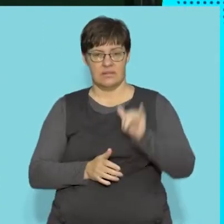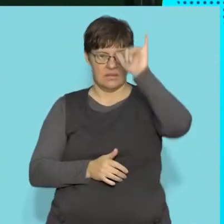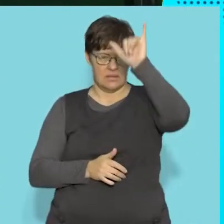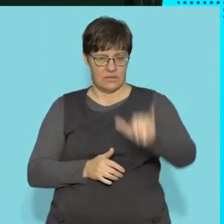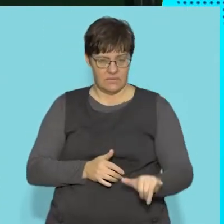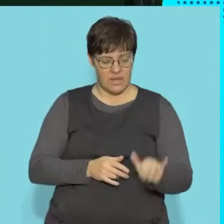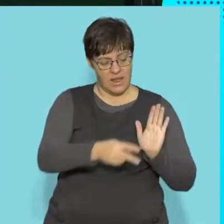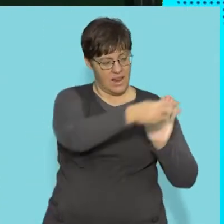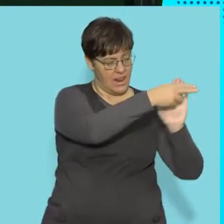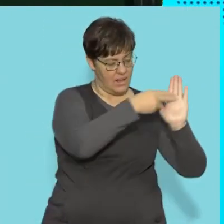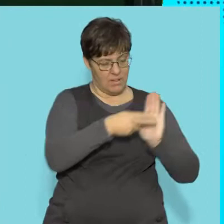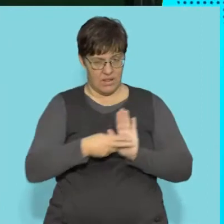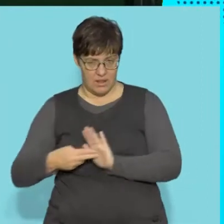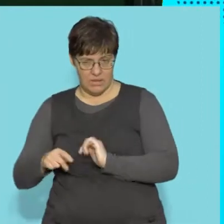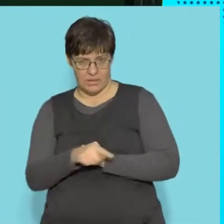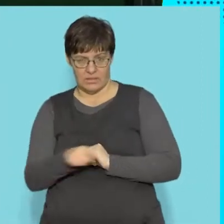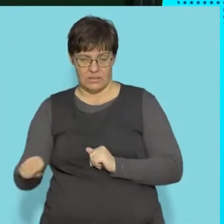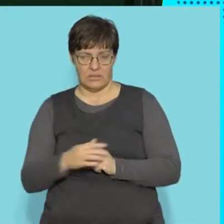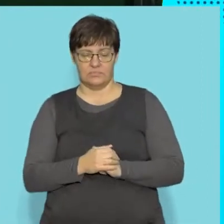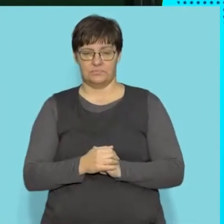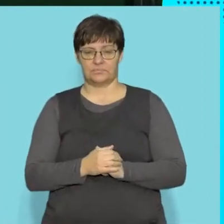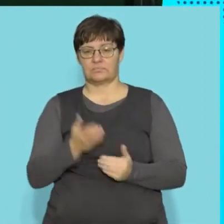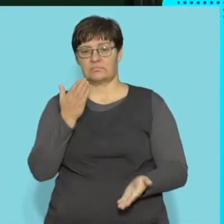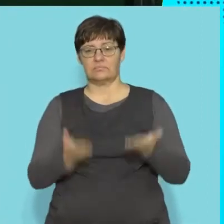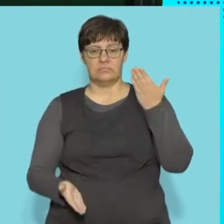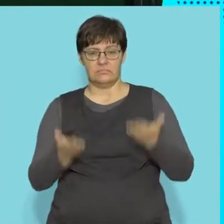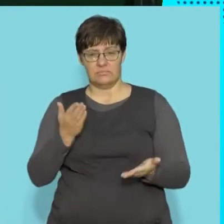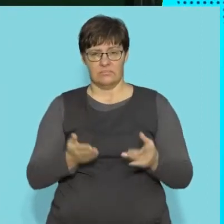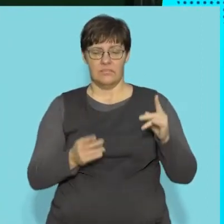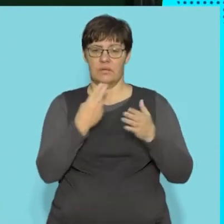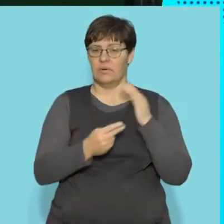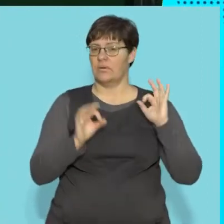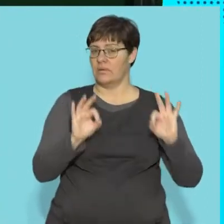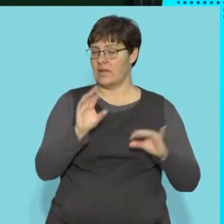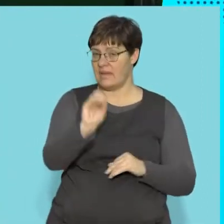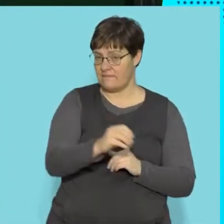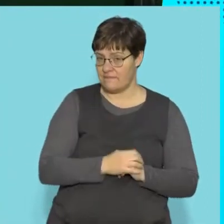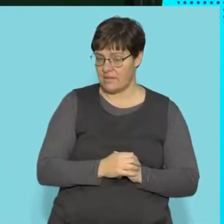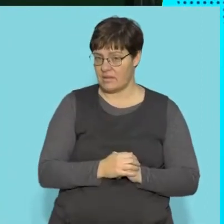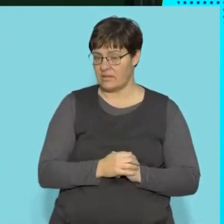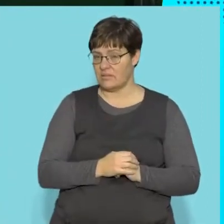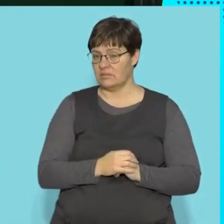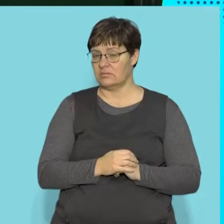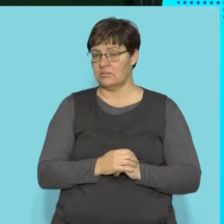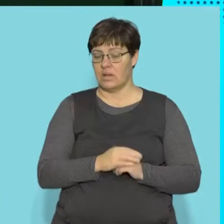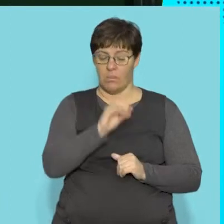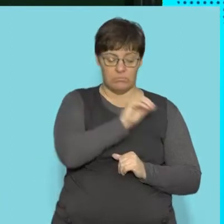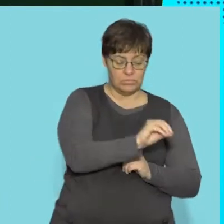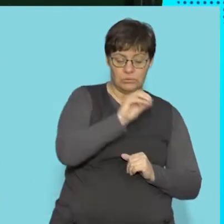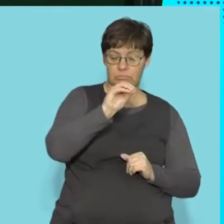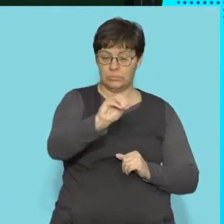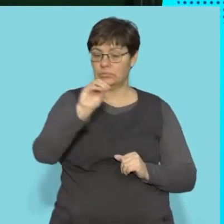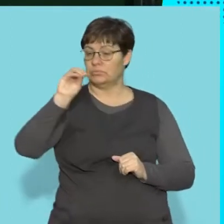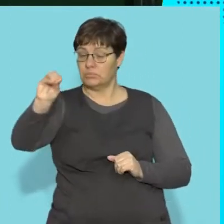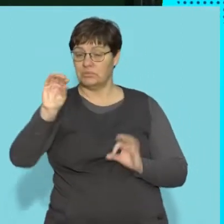axes labeled, a good scale on the axis, points plotted